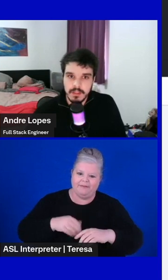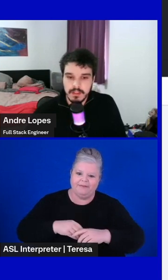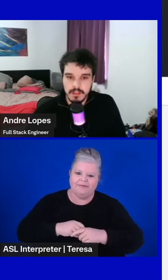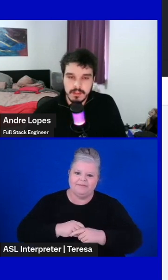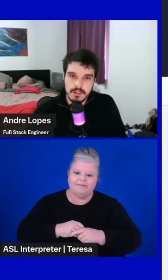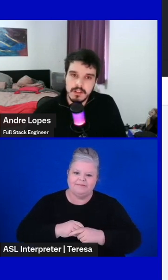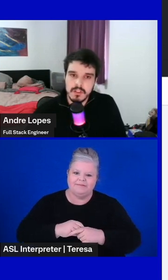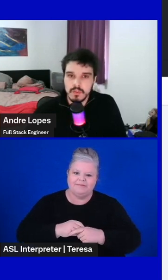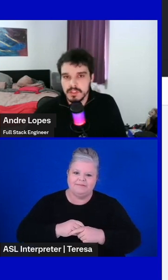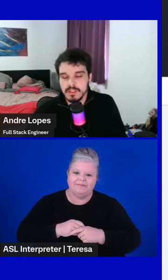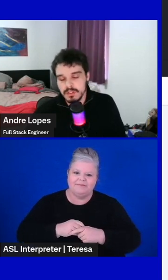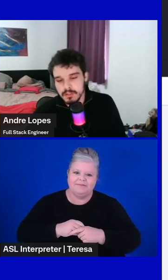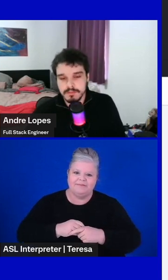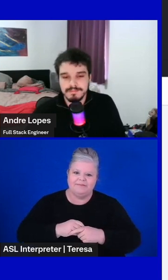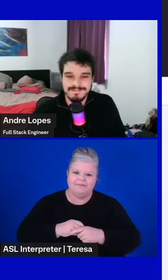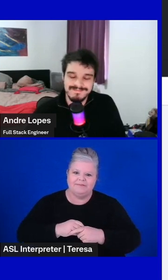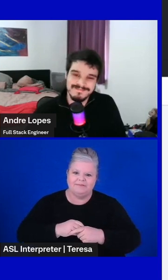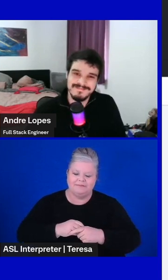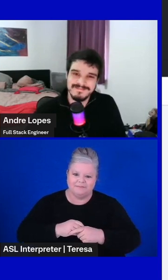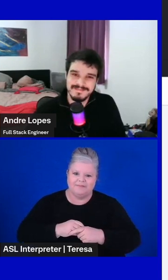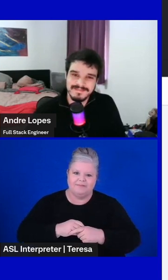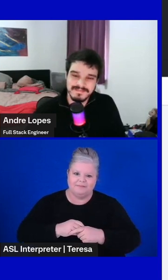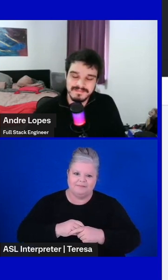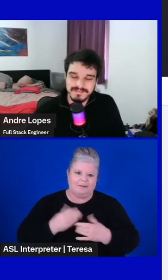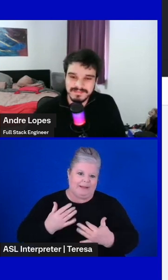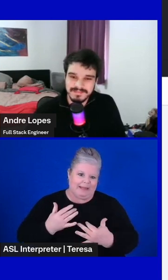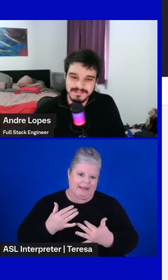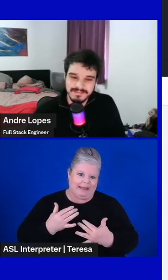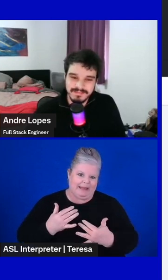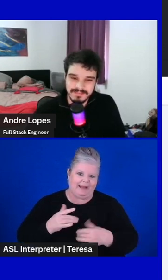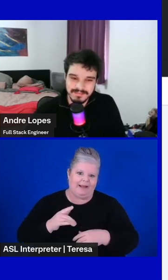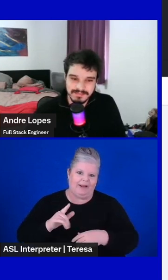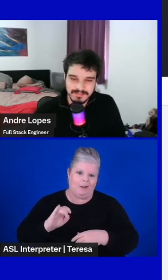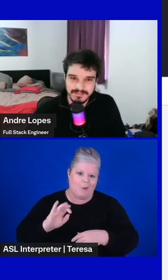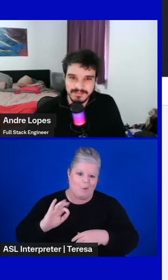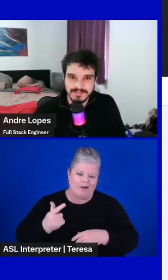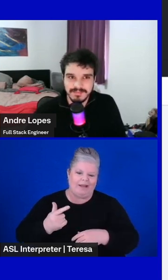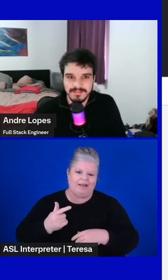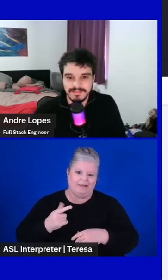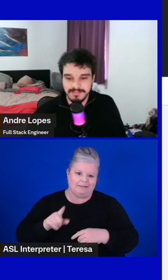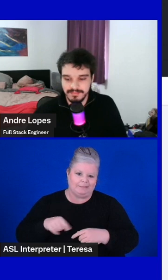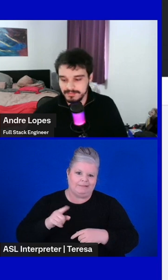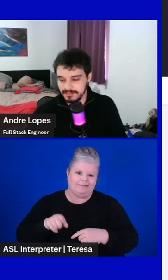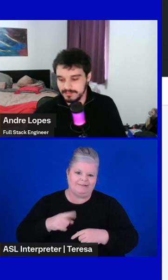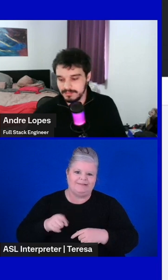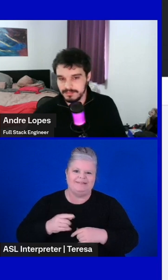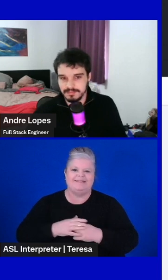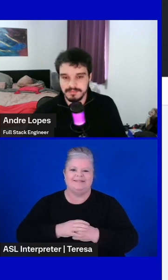here as soon as this loads.